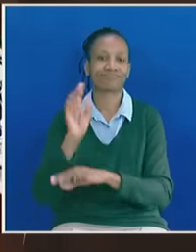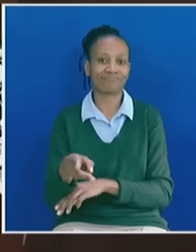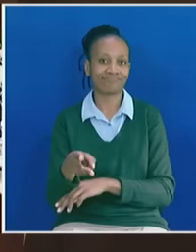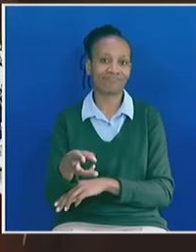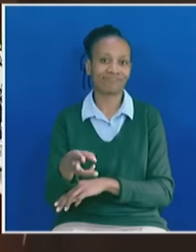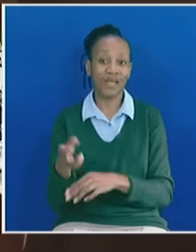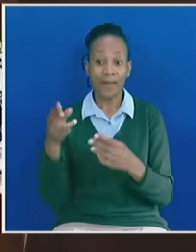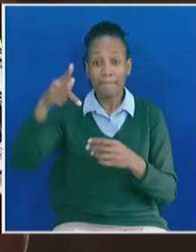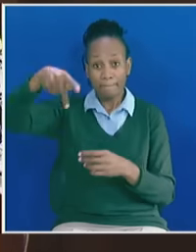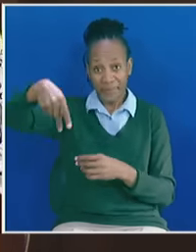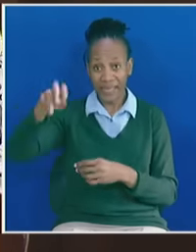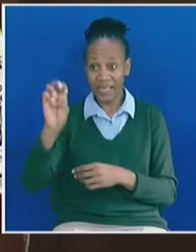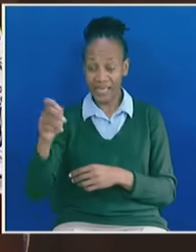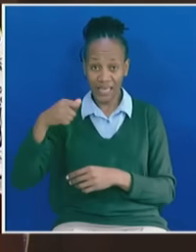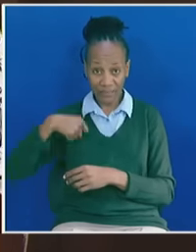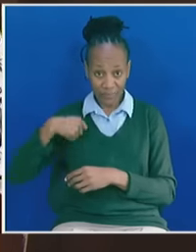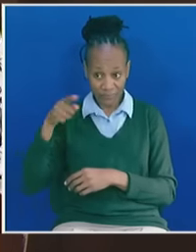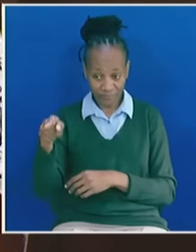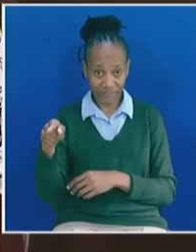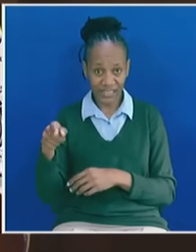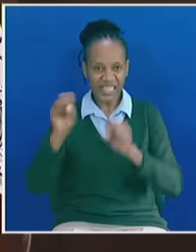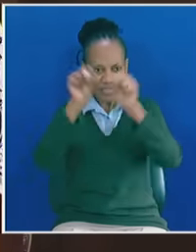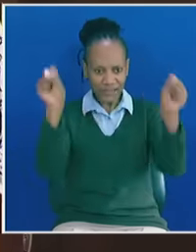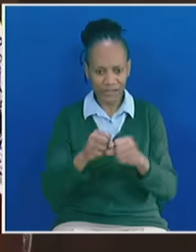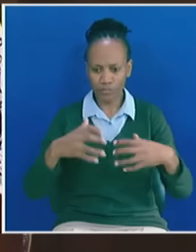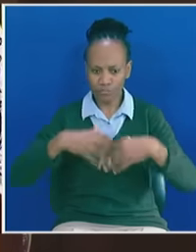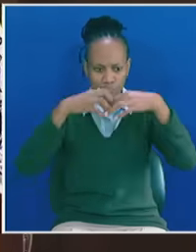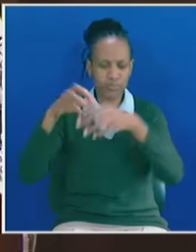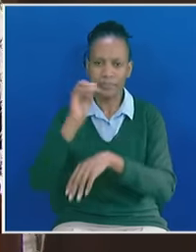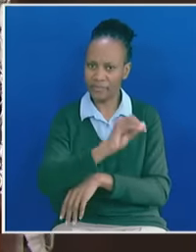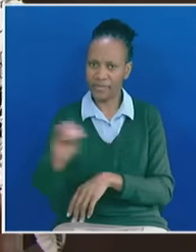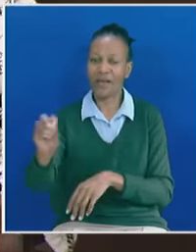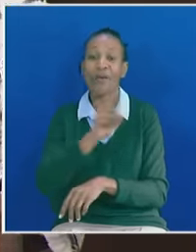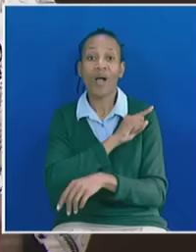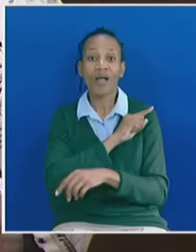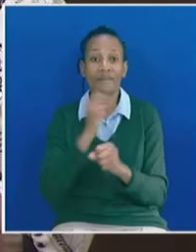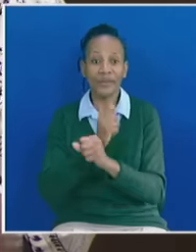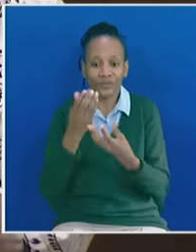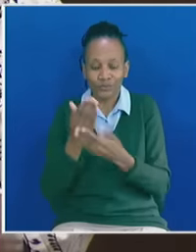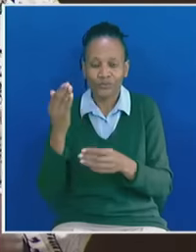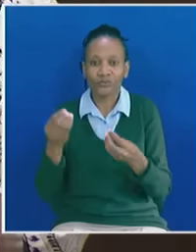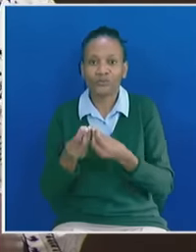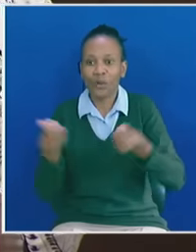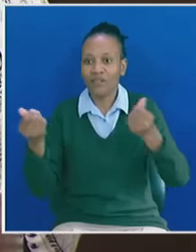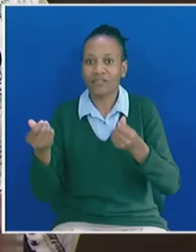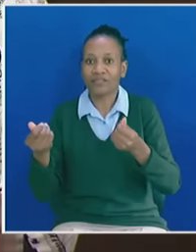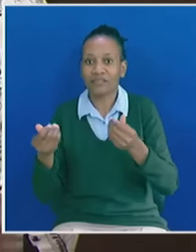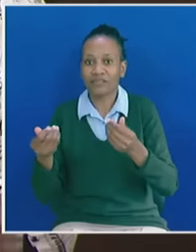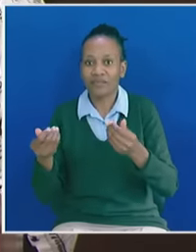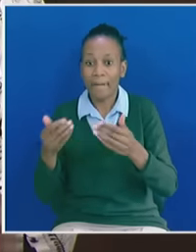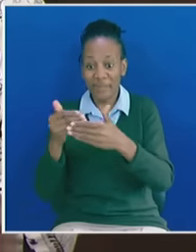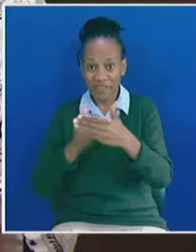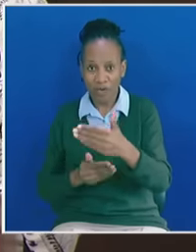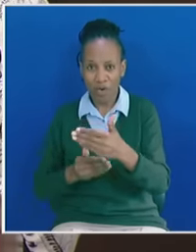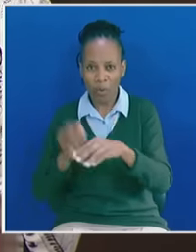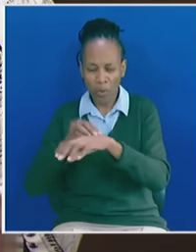in Nelson Mandela Bay Metro, systems have been put in place to address the title deed backlog that are now showing fruits, as